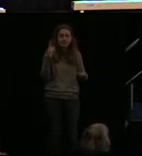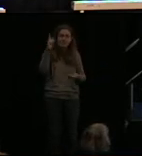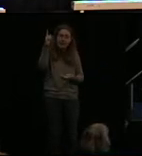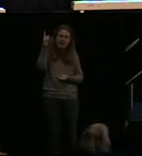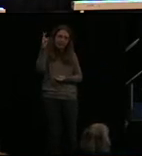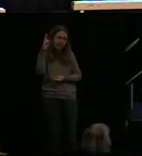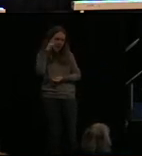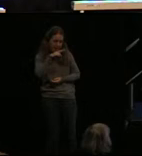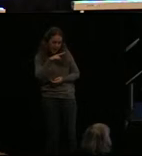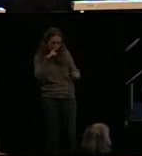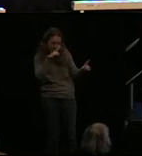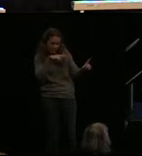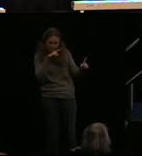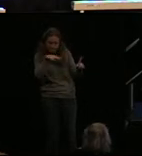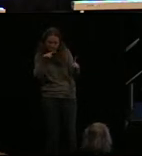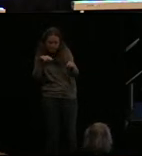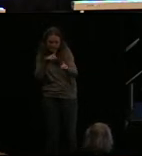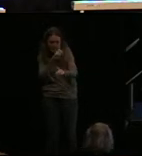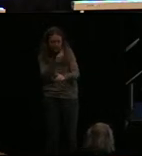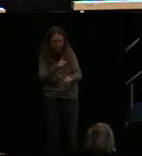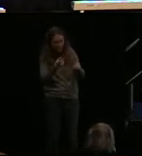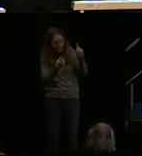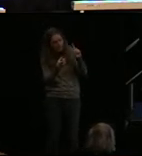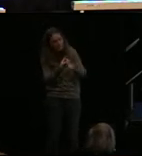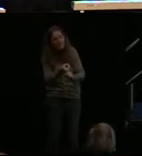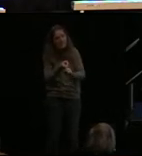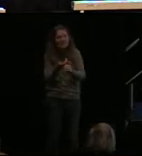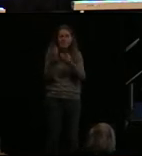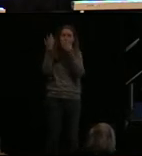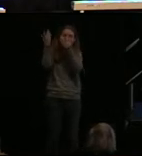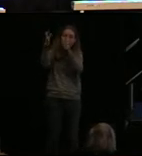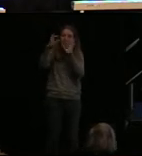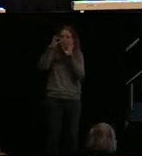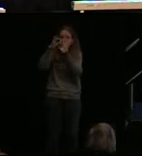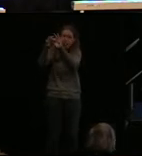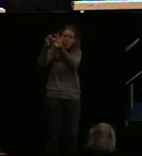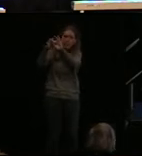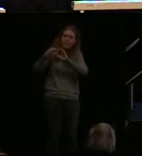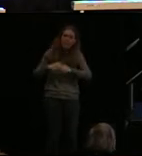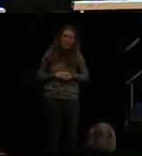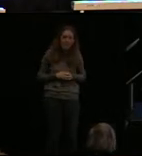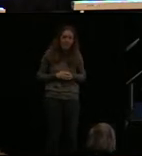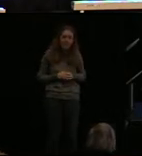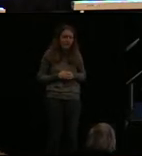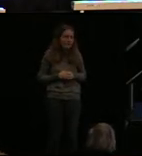of God. He's looking for people committed to him.